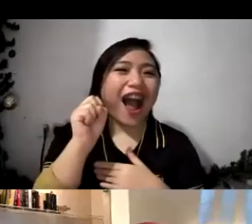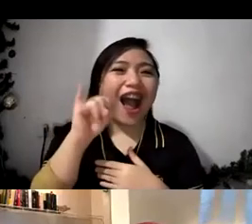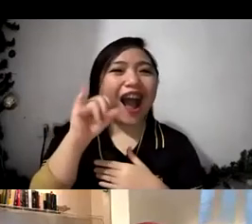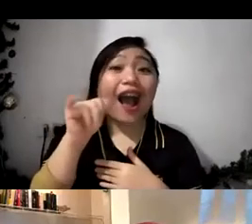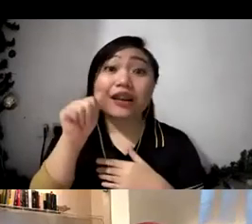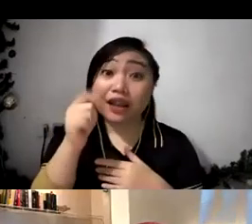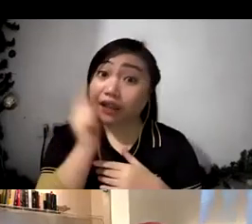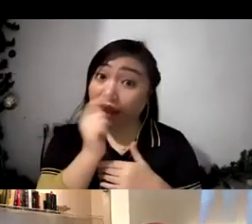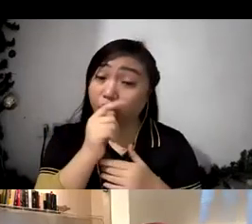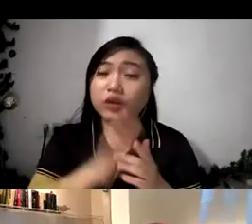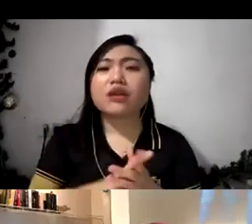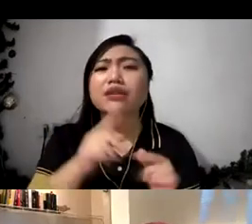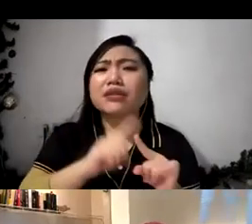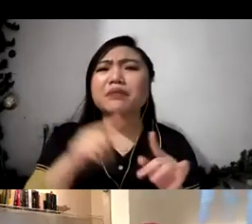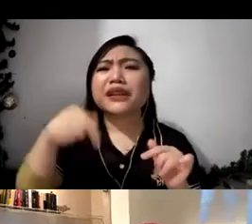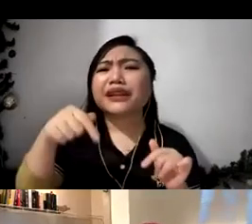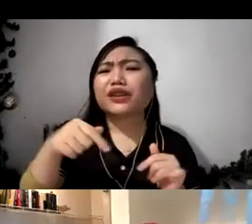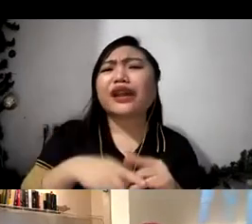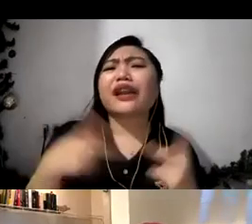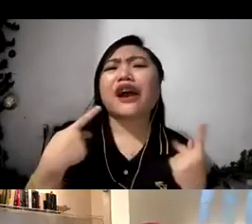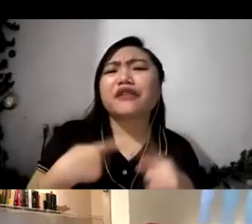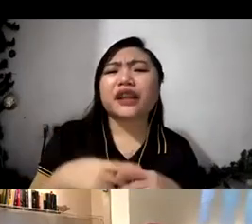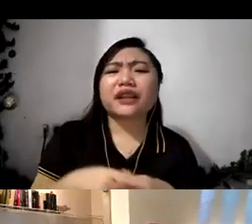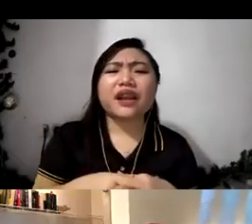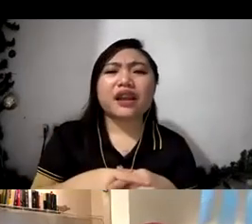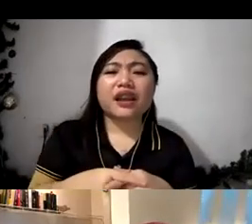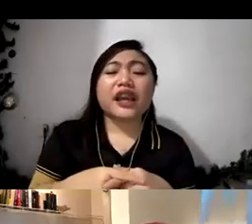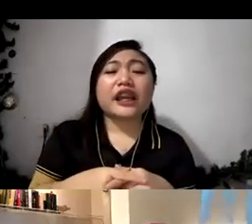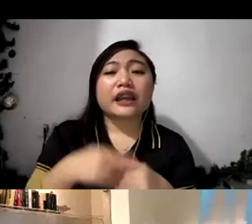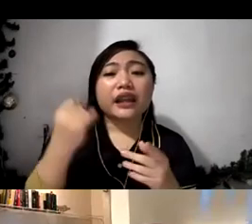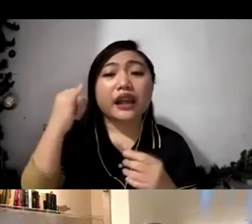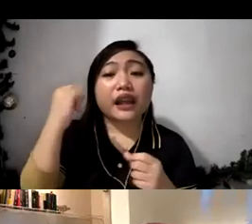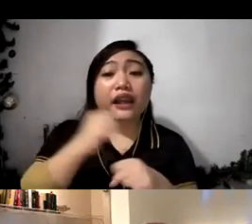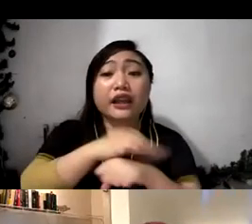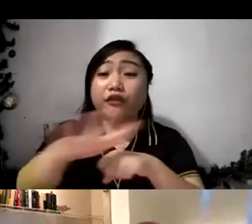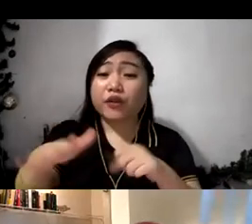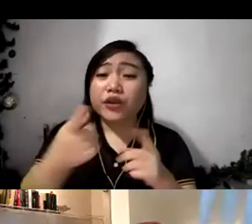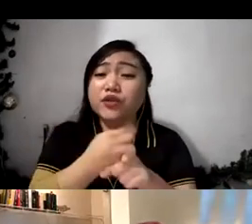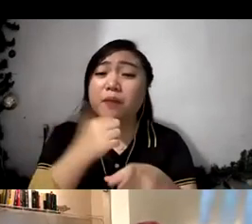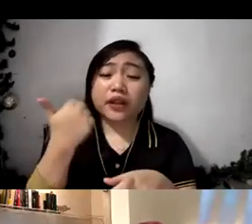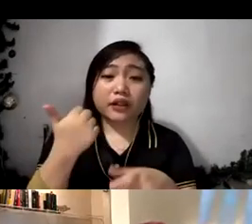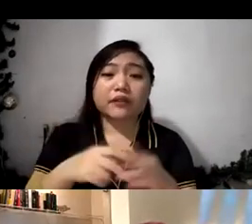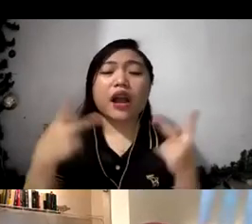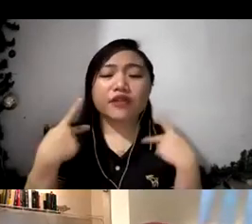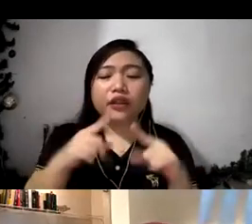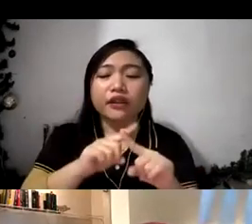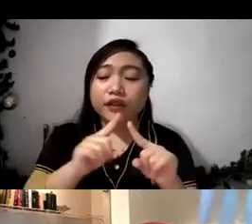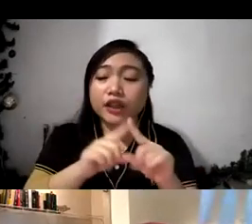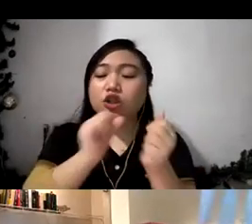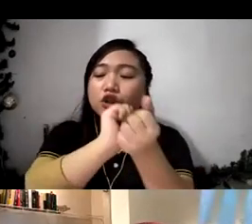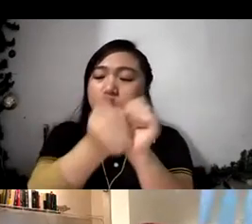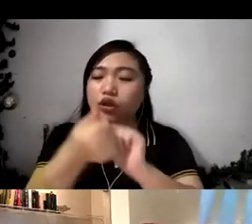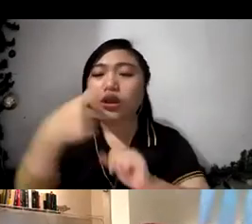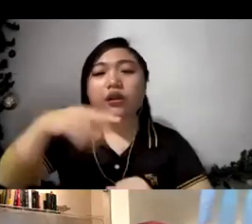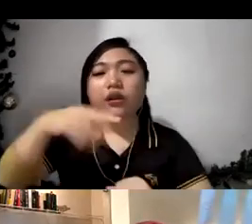are also colonial influences, so meron ding binabago, no, sa ating pananaw. Paano nga ba ito?